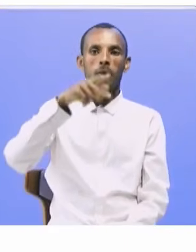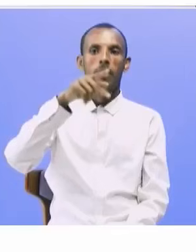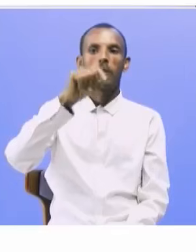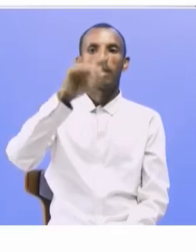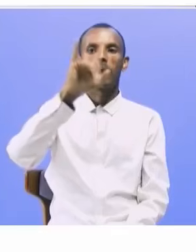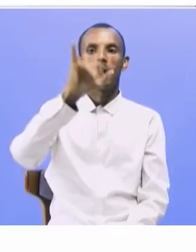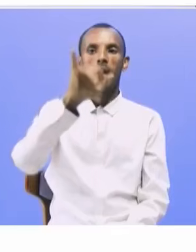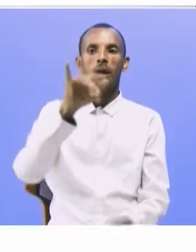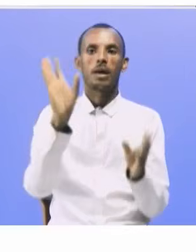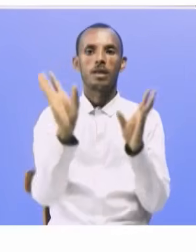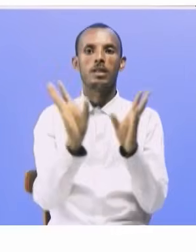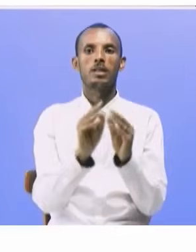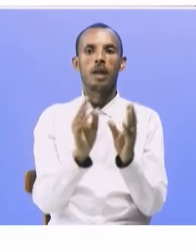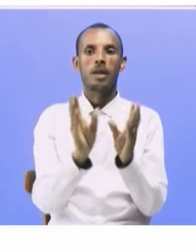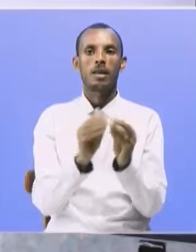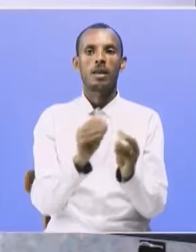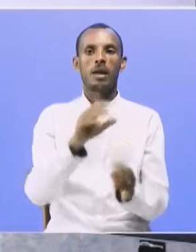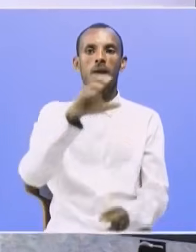Empty set.